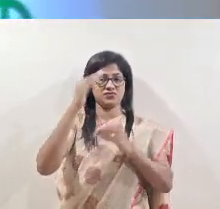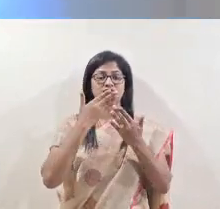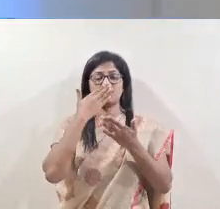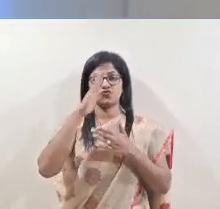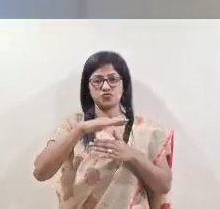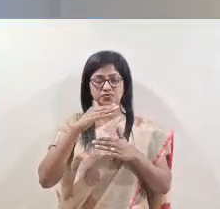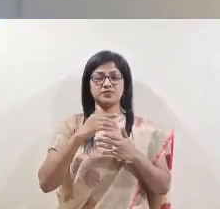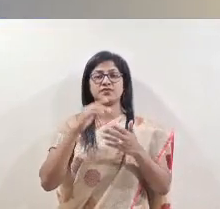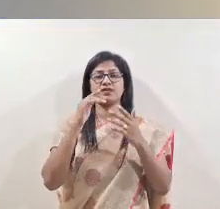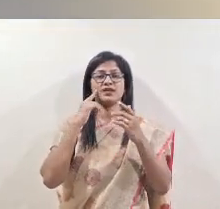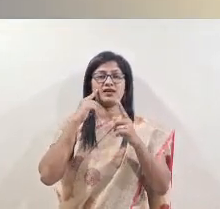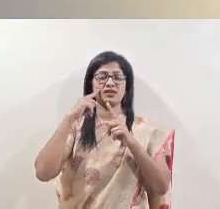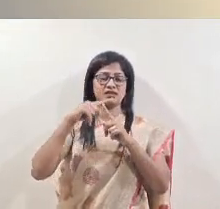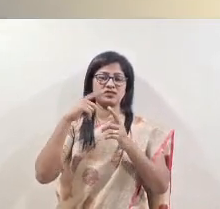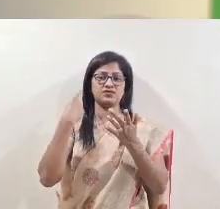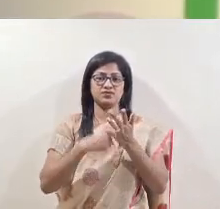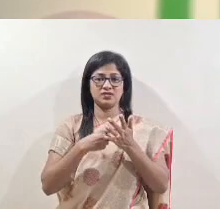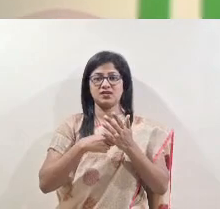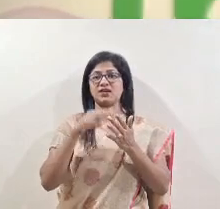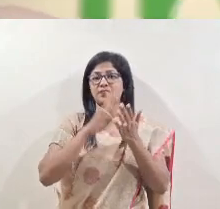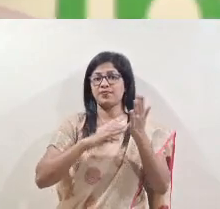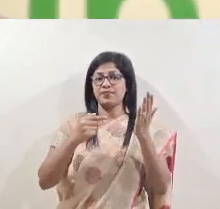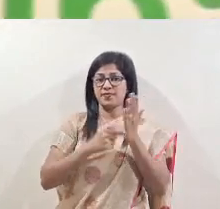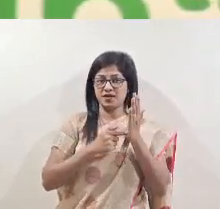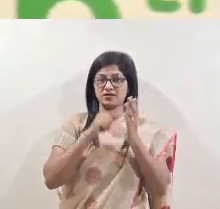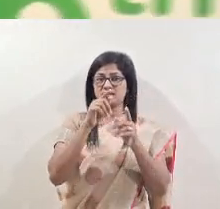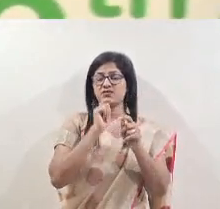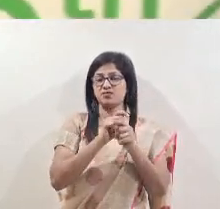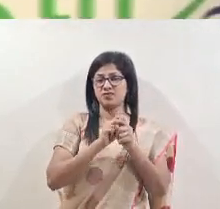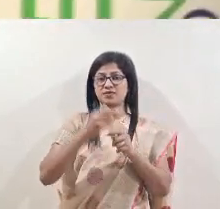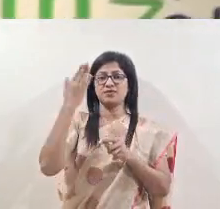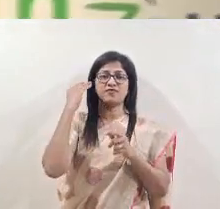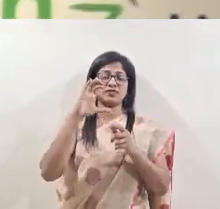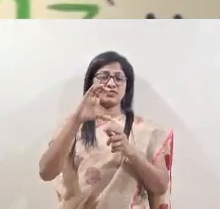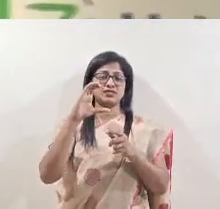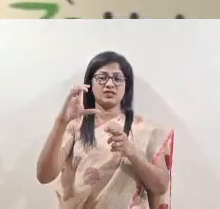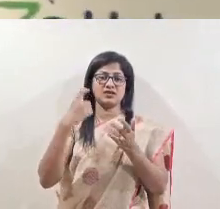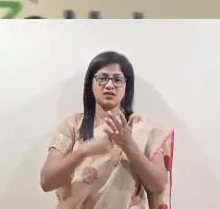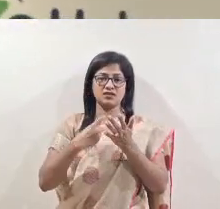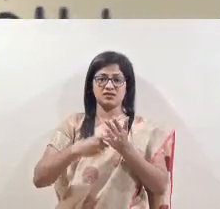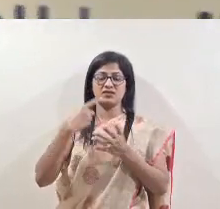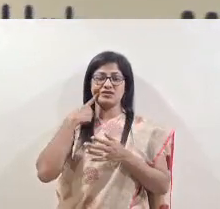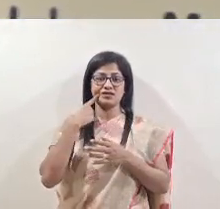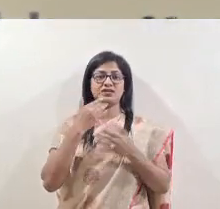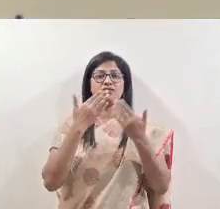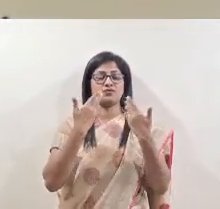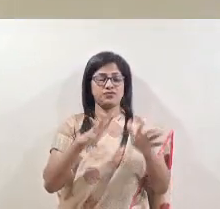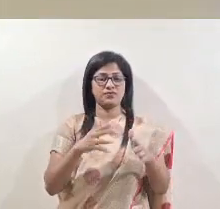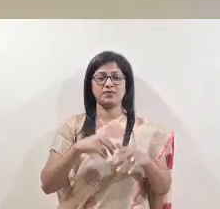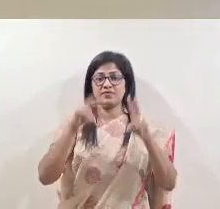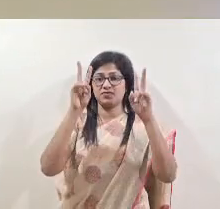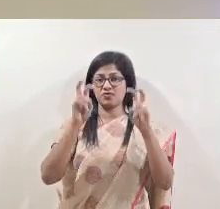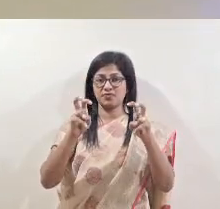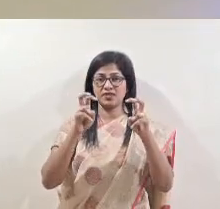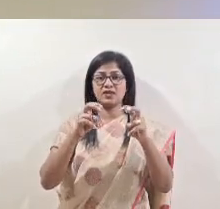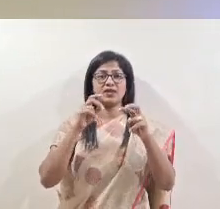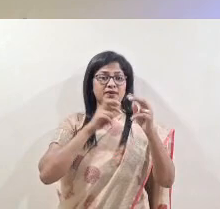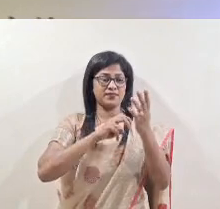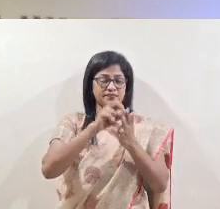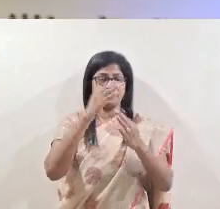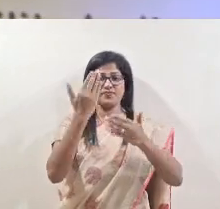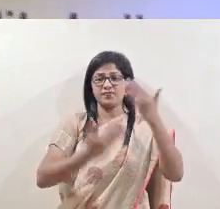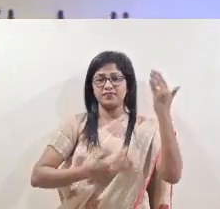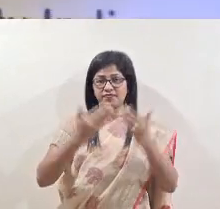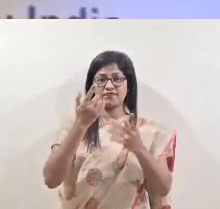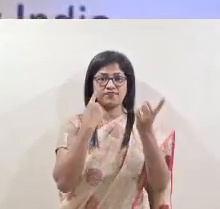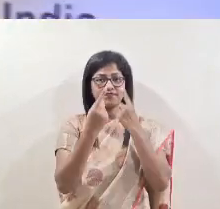a part of my master's work, which I did with CRI. So, the topic for my presentation is pedestrians' behavioral